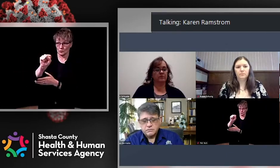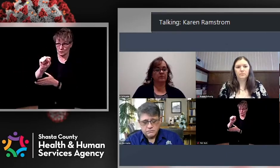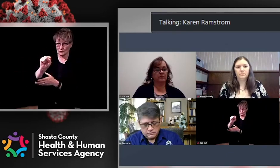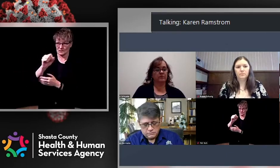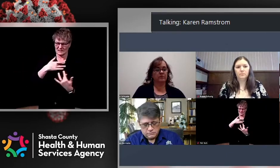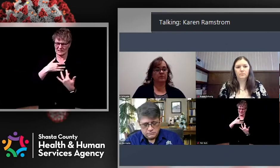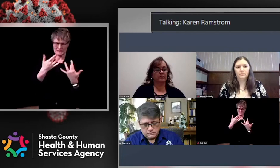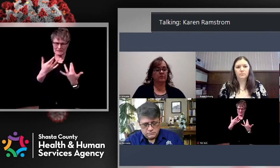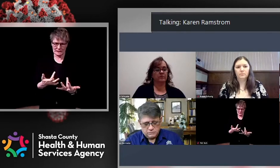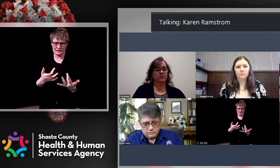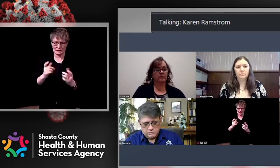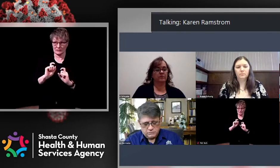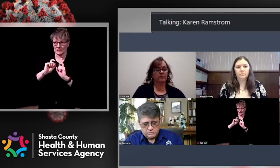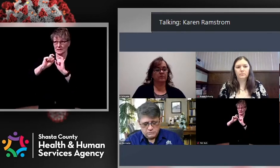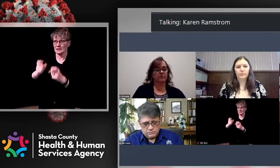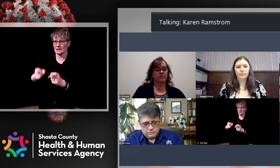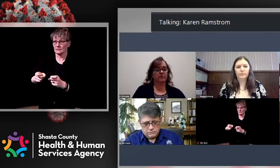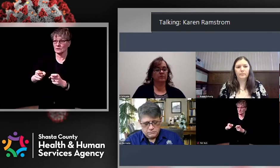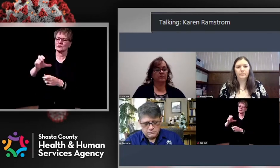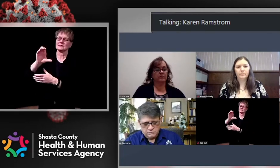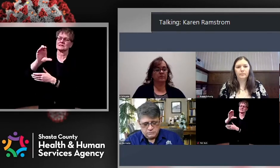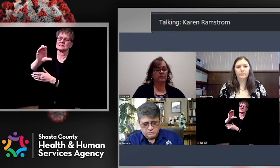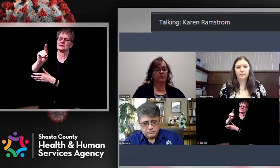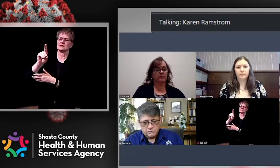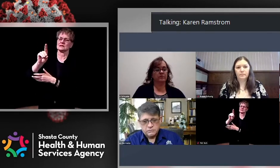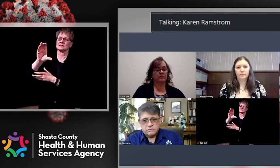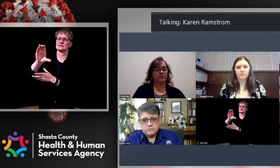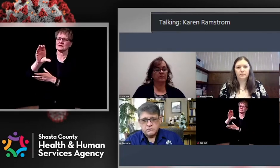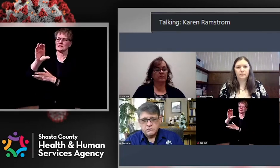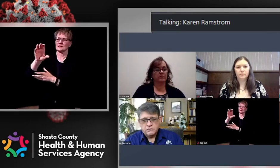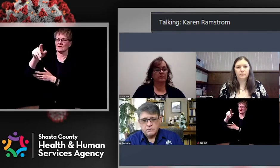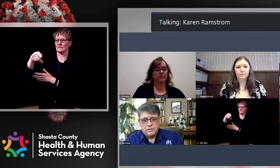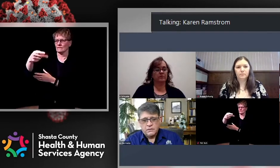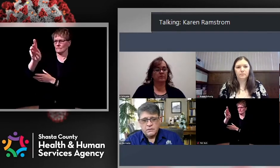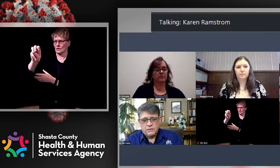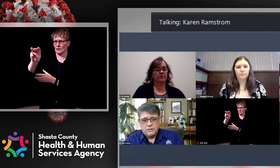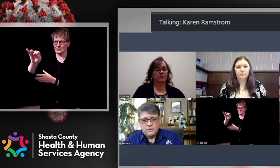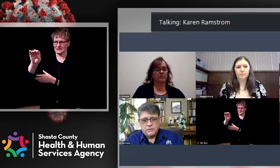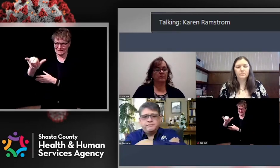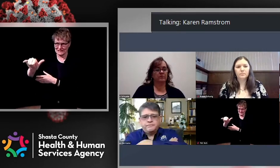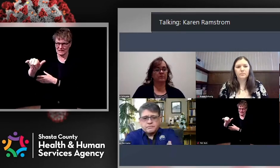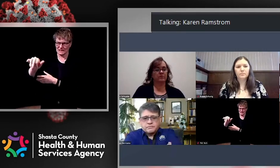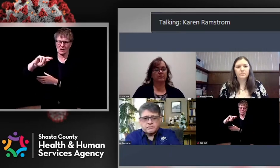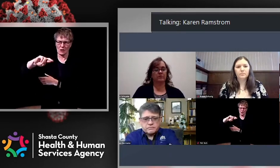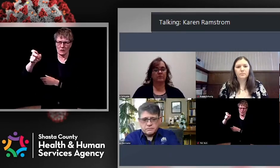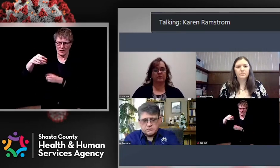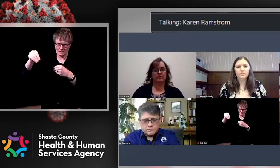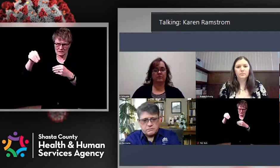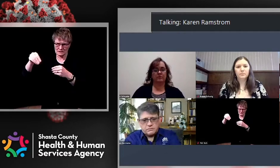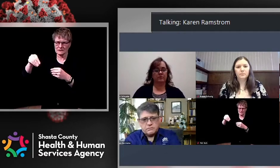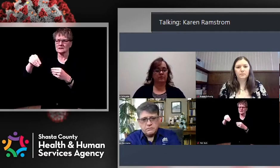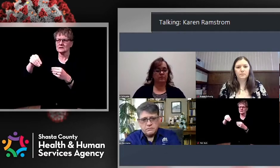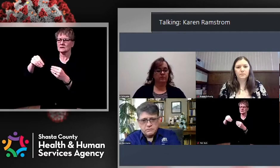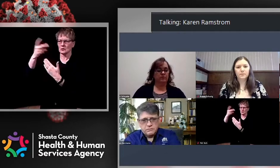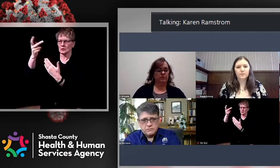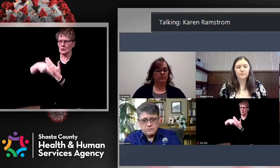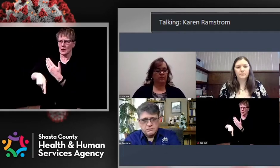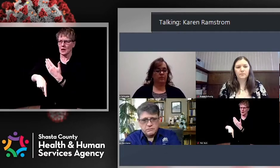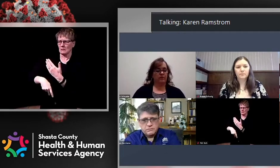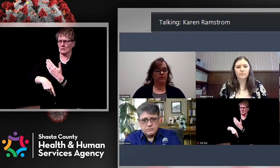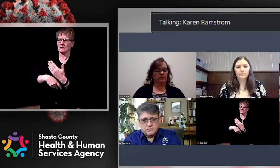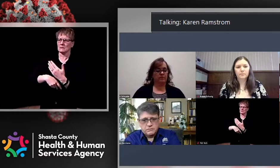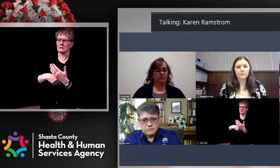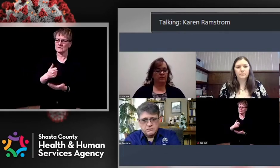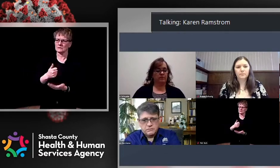to this CDC Pharmacy Partnership Program for the long-term care facilities, as well as to our hospitals at this point. And those